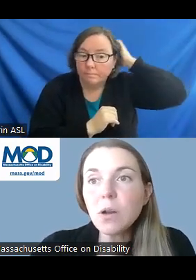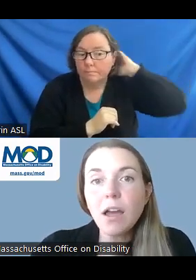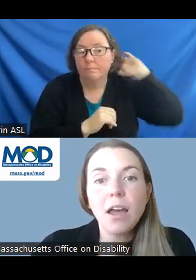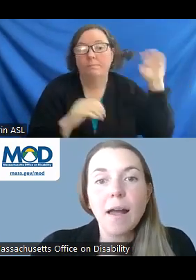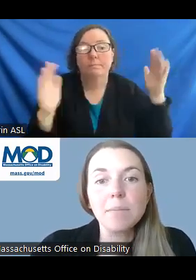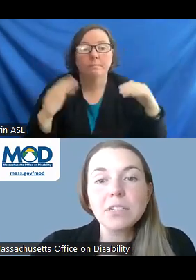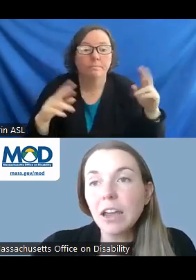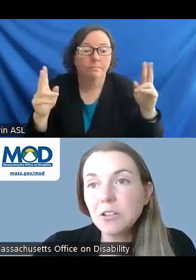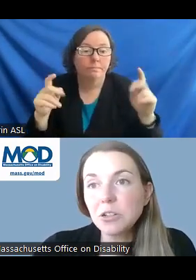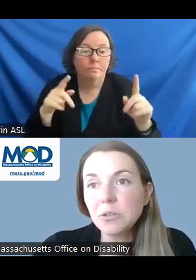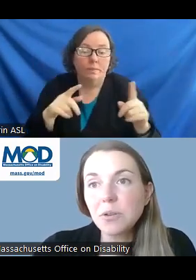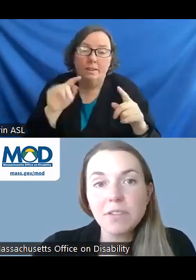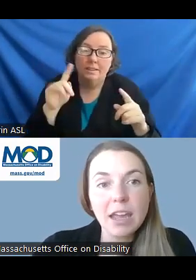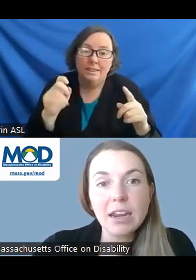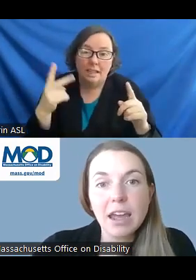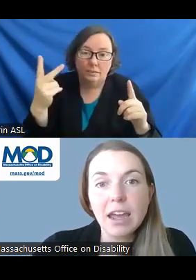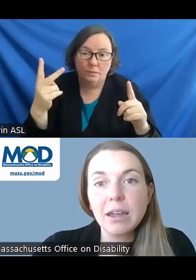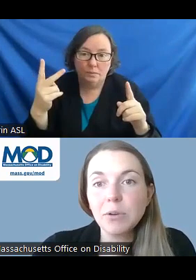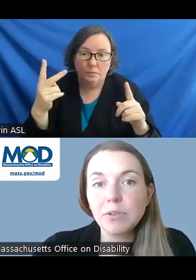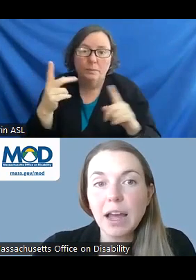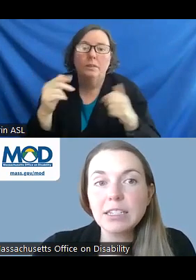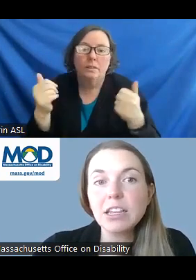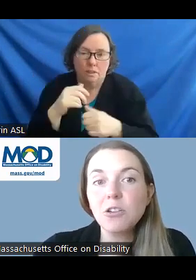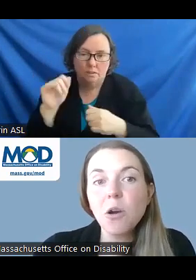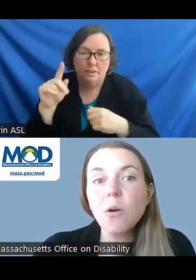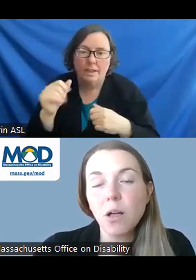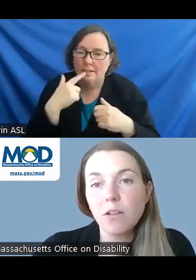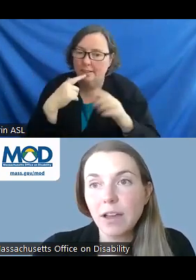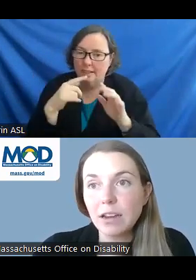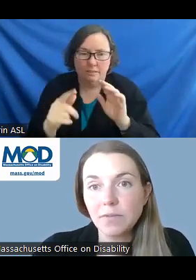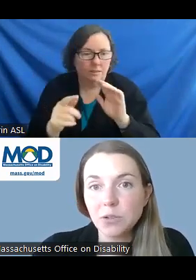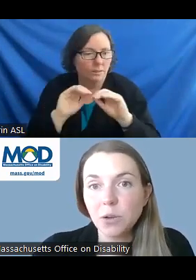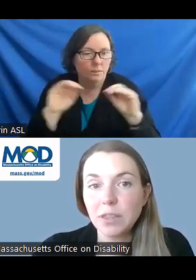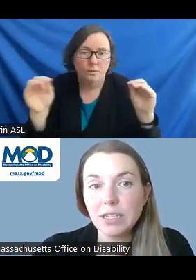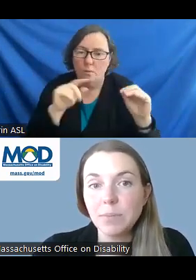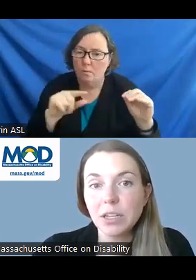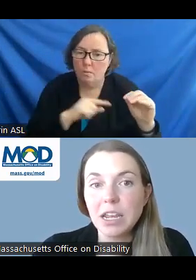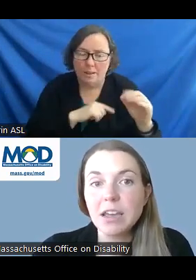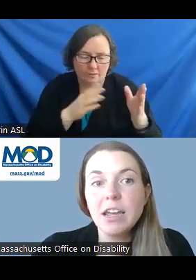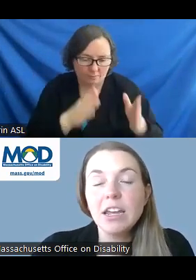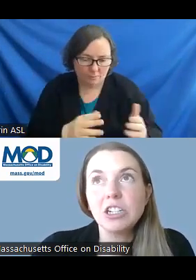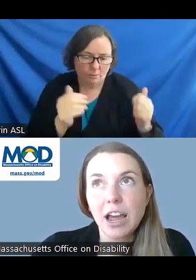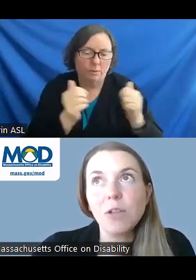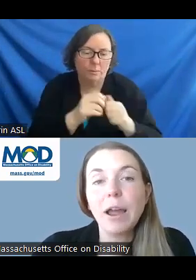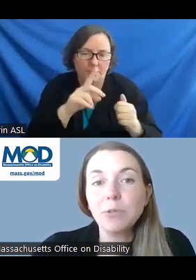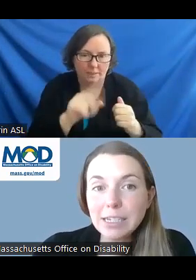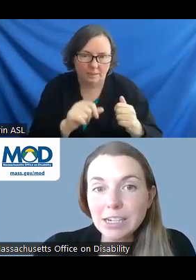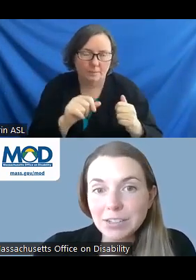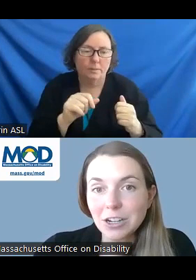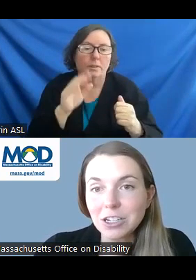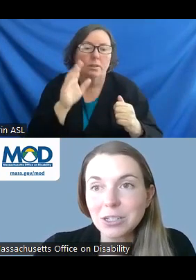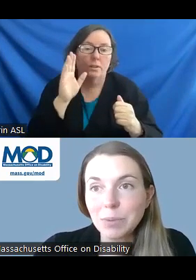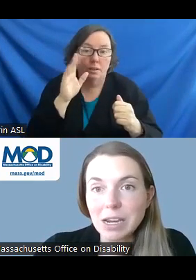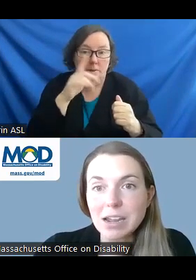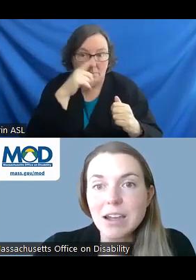So Title II of the ADA provides that no qualified individual with a disability shall, by reason